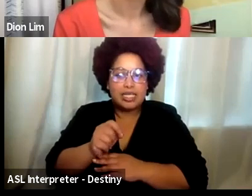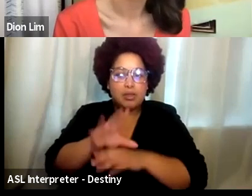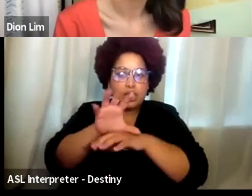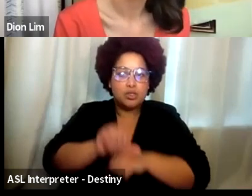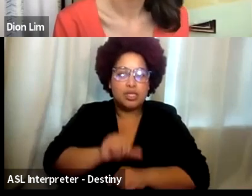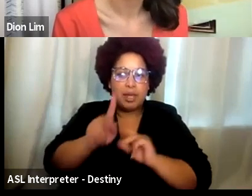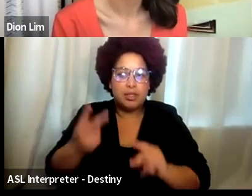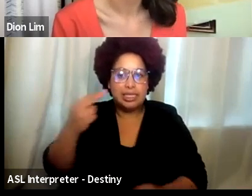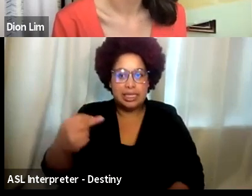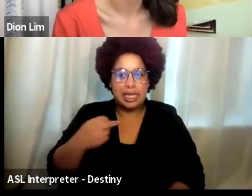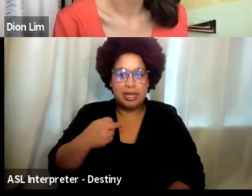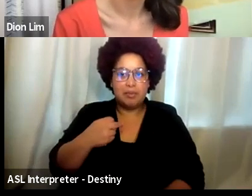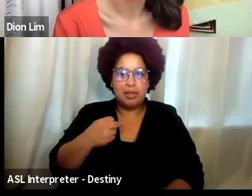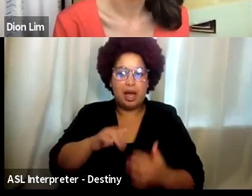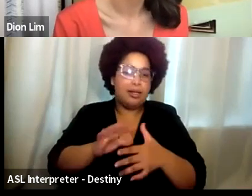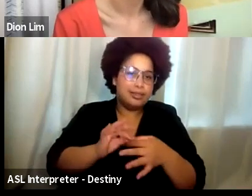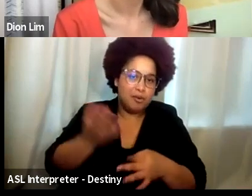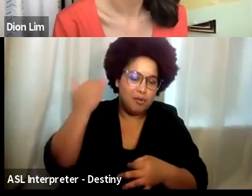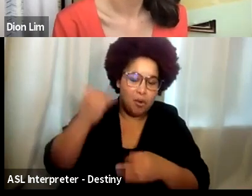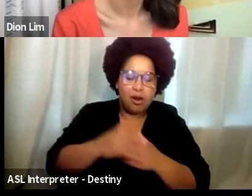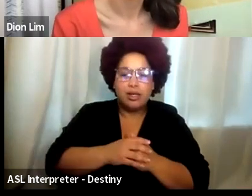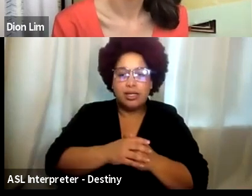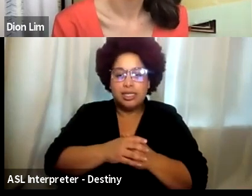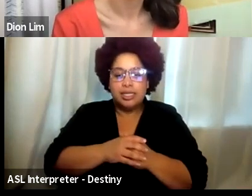everyone seeing me like how I had said earlier.